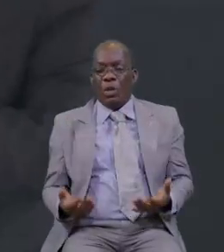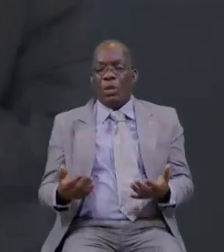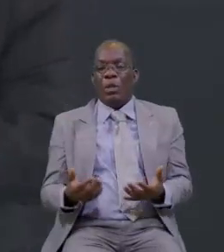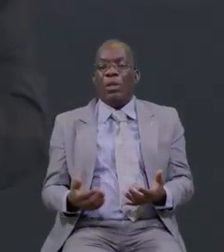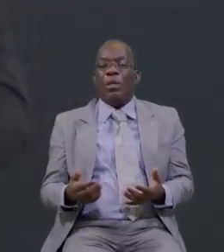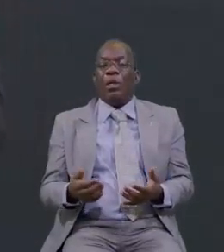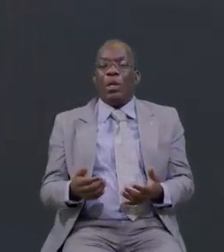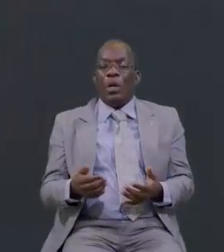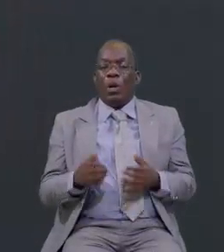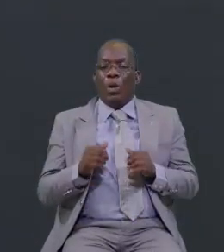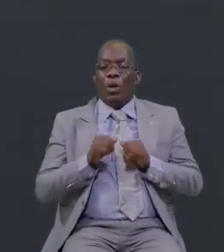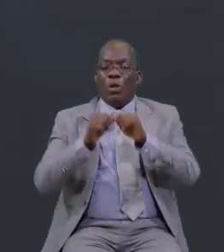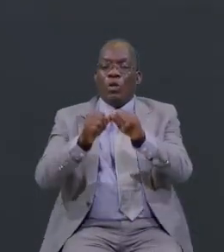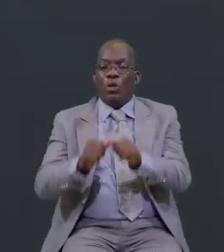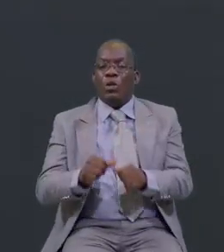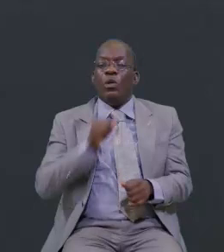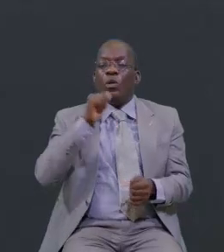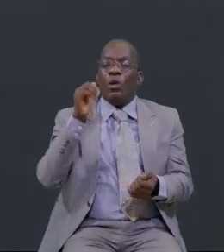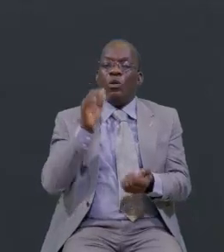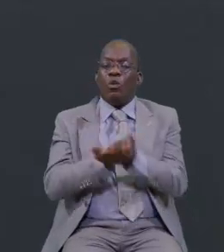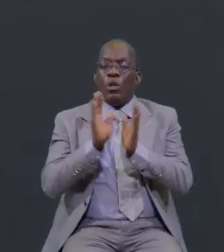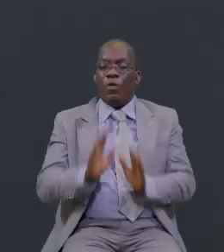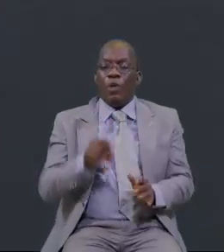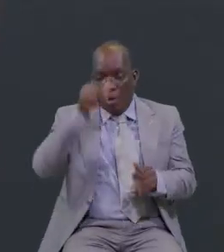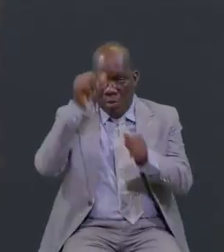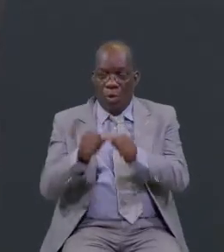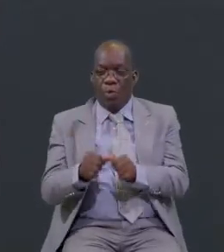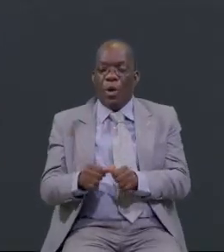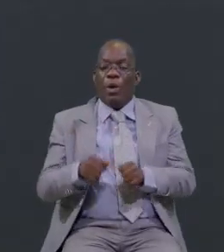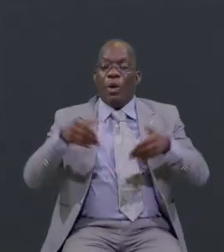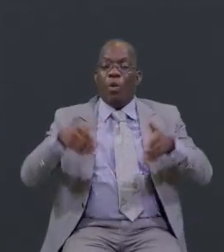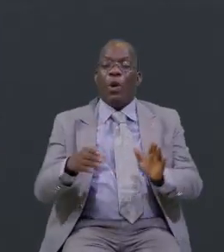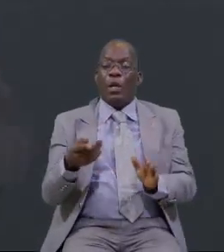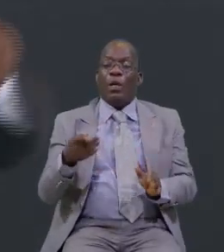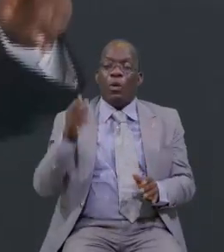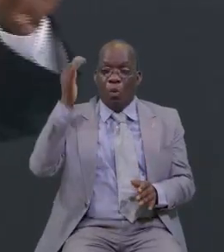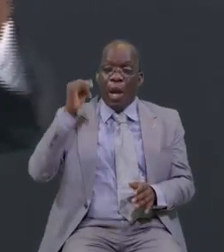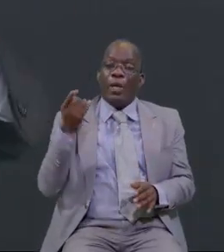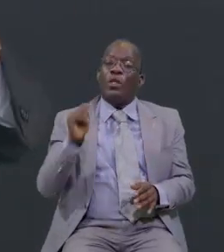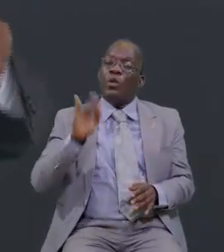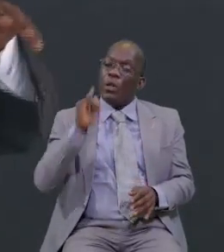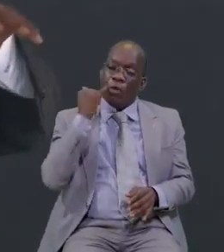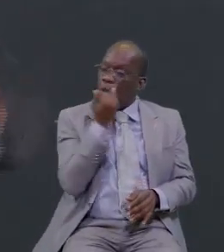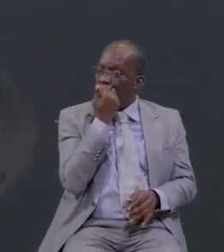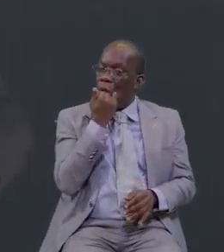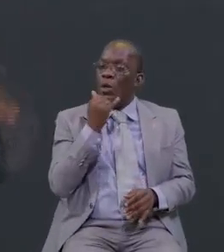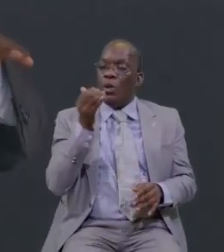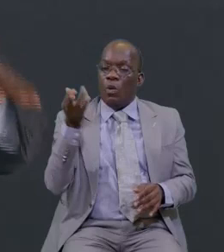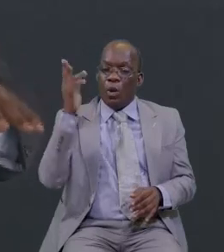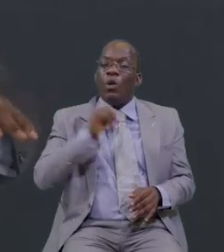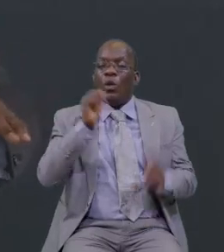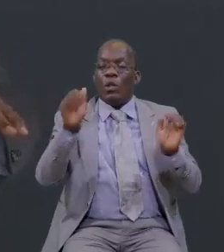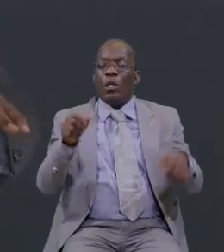And you remember why the children of Israel were not able to get to the promised land. They could not